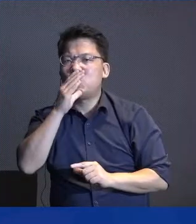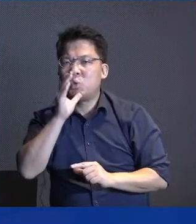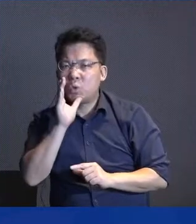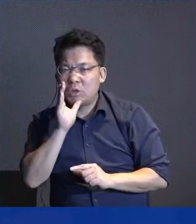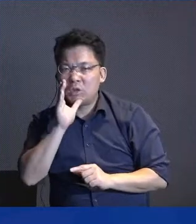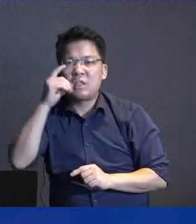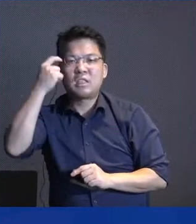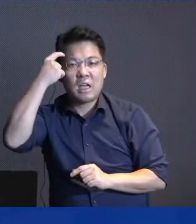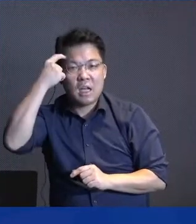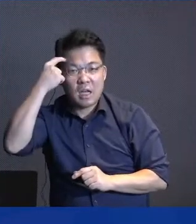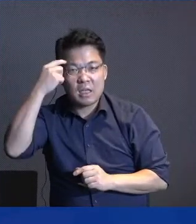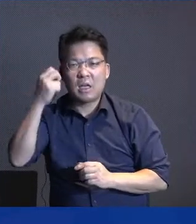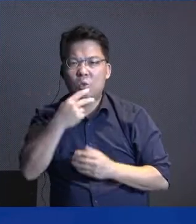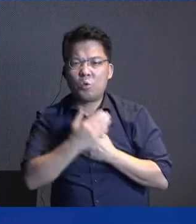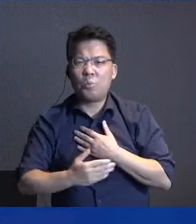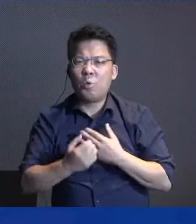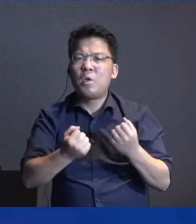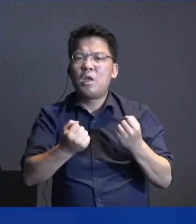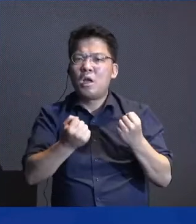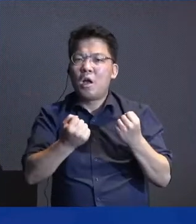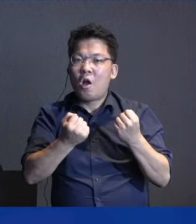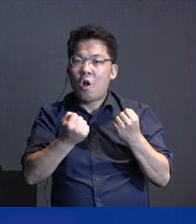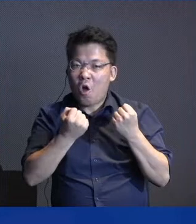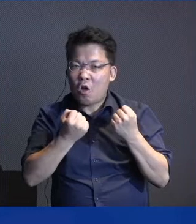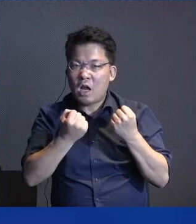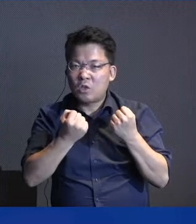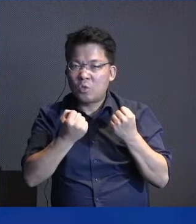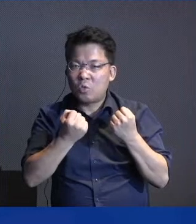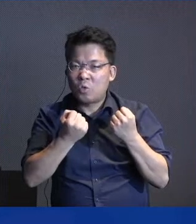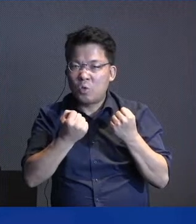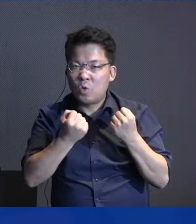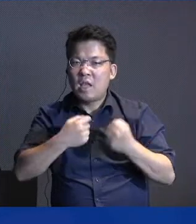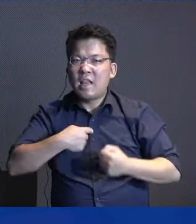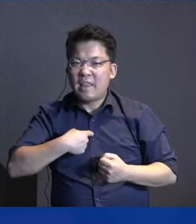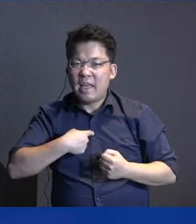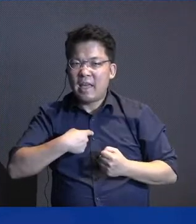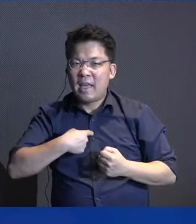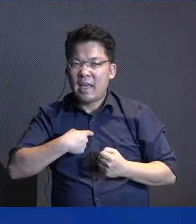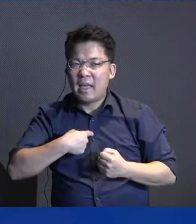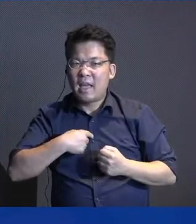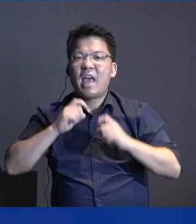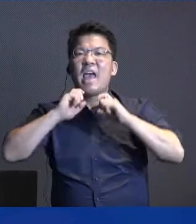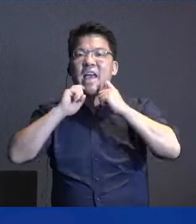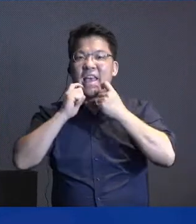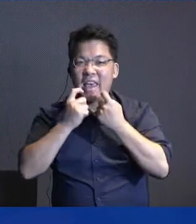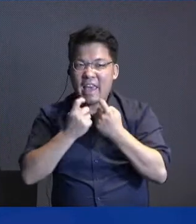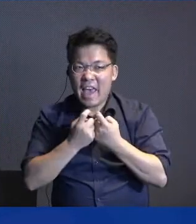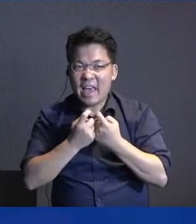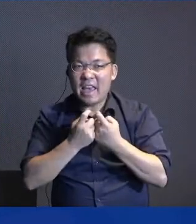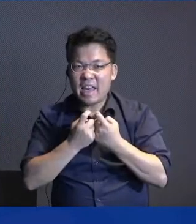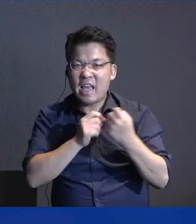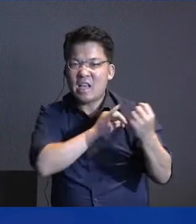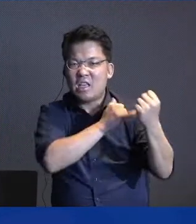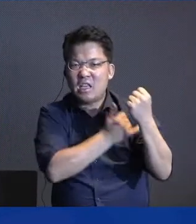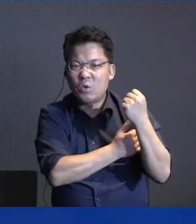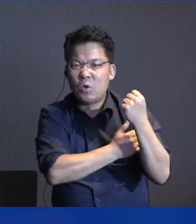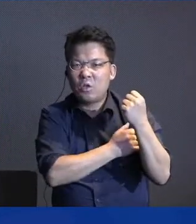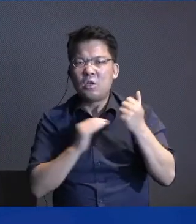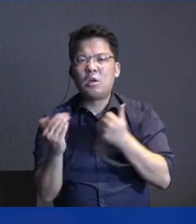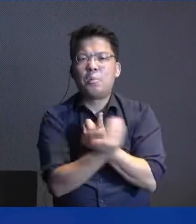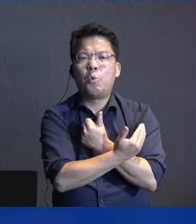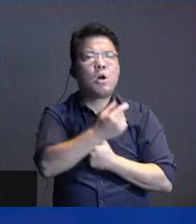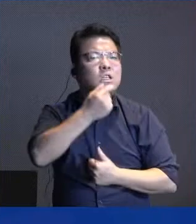and the policy makers to protect them. Of course, taking into account their considerations. Now that is sometimes